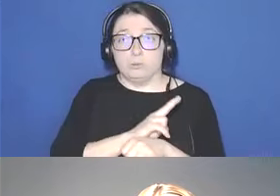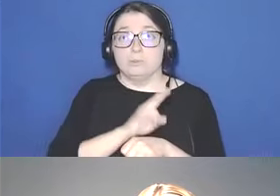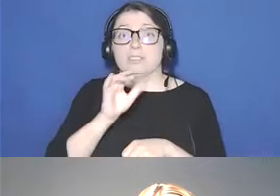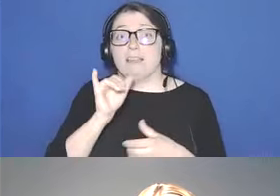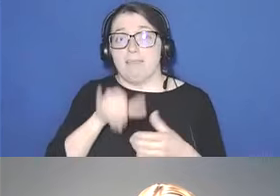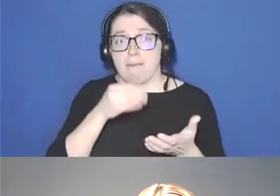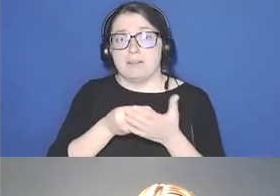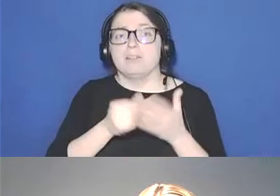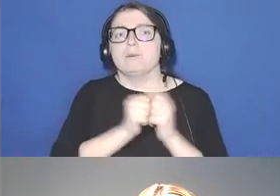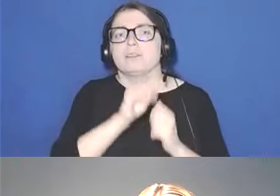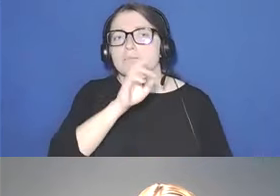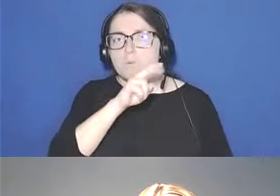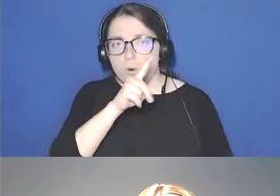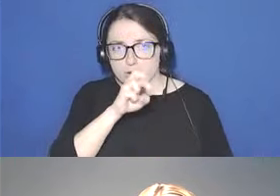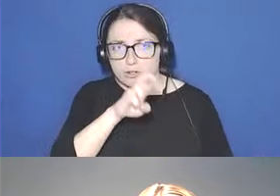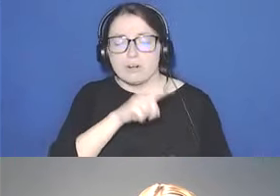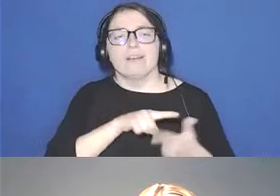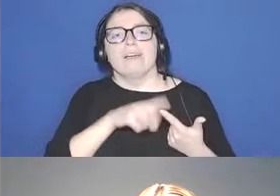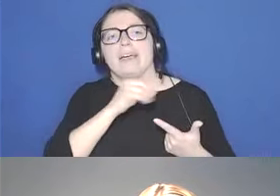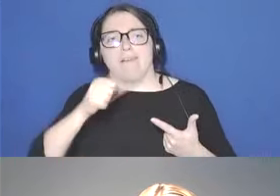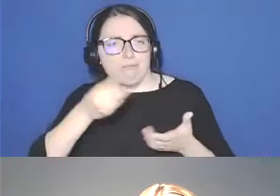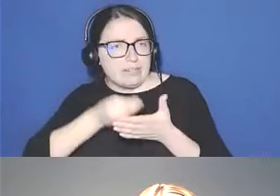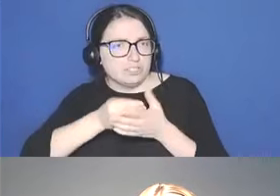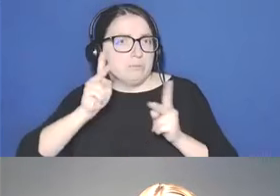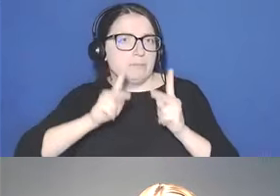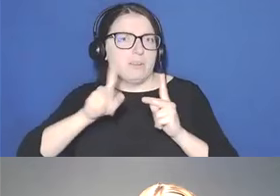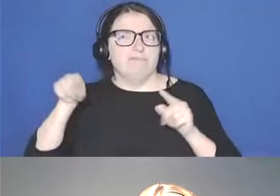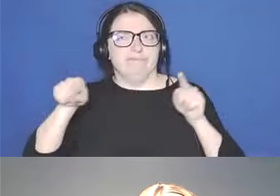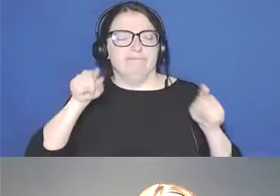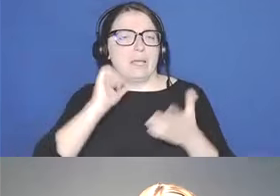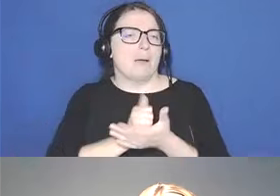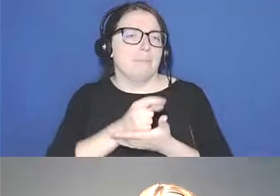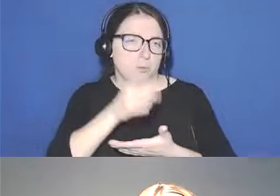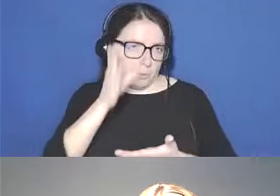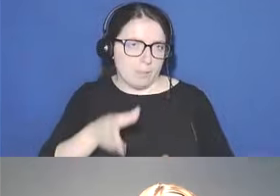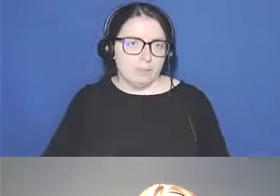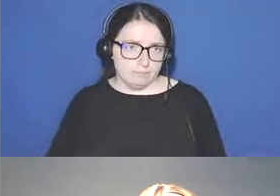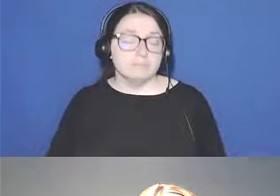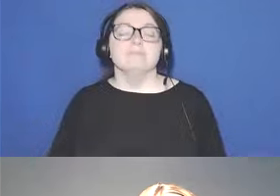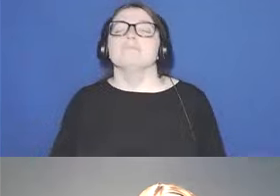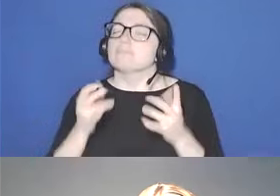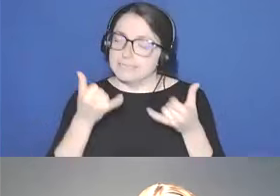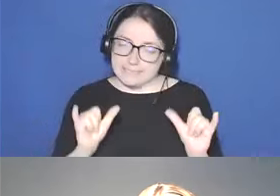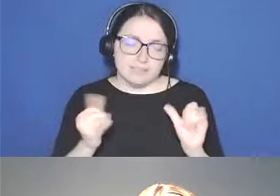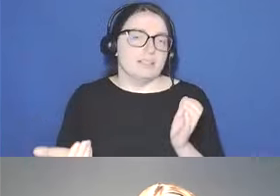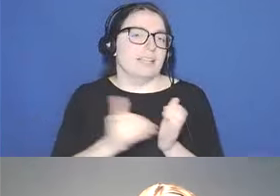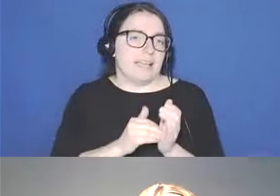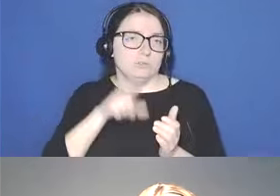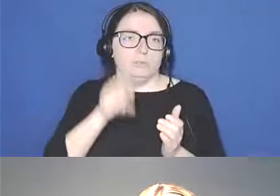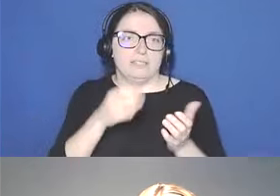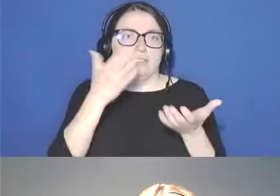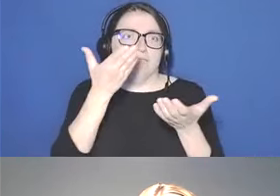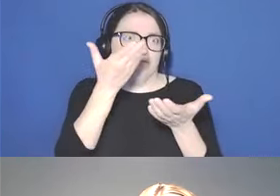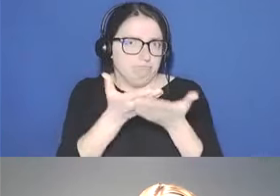fiscal intermediary to help you with those. You still need documentation that the things you want to spend the money on